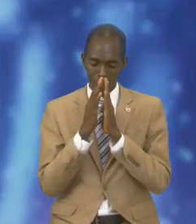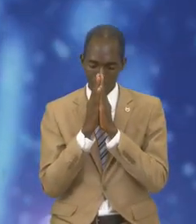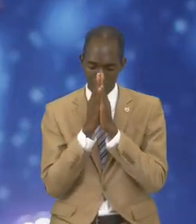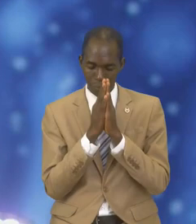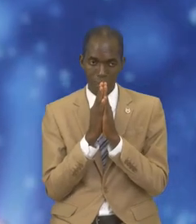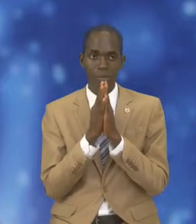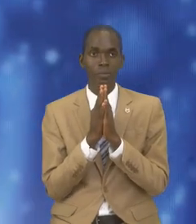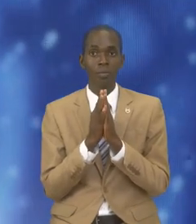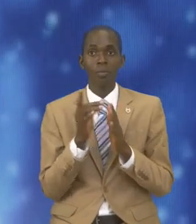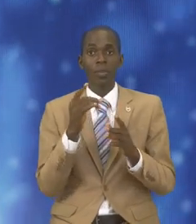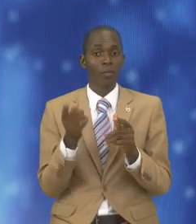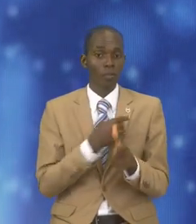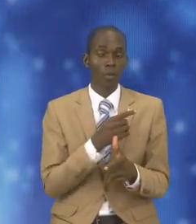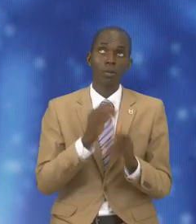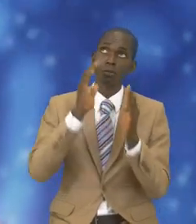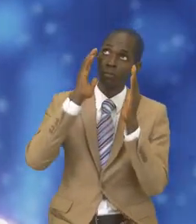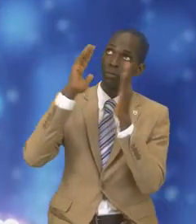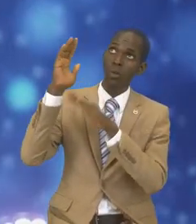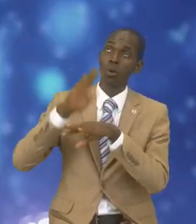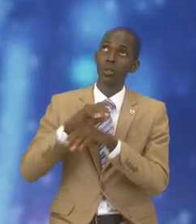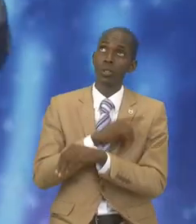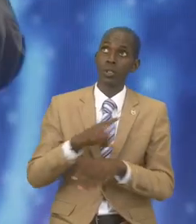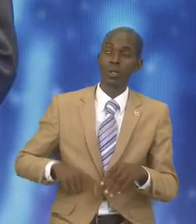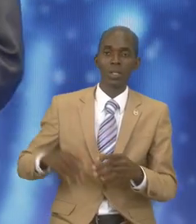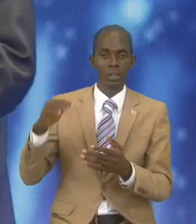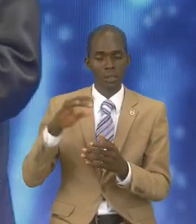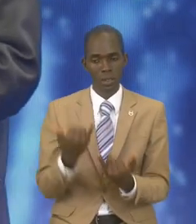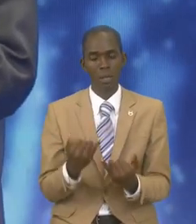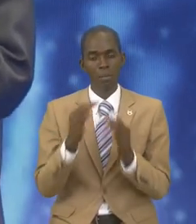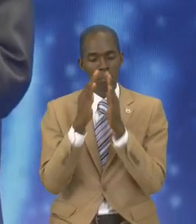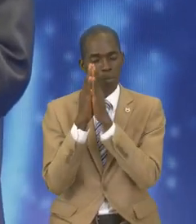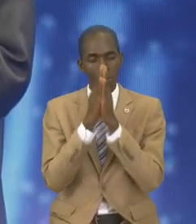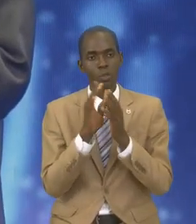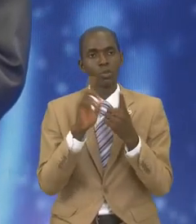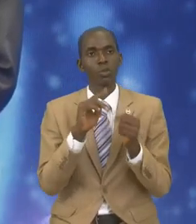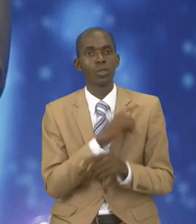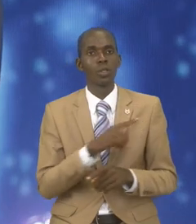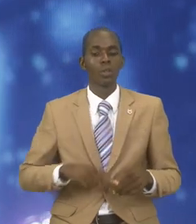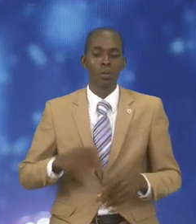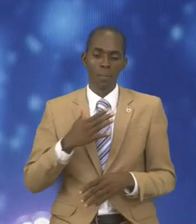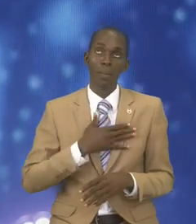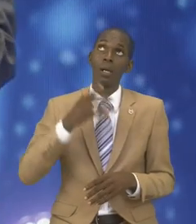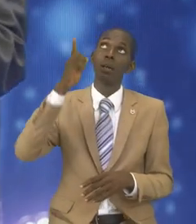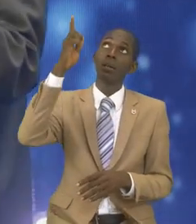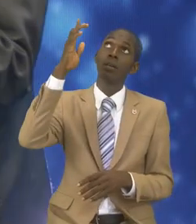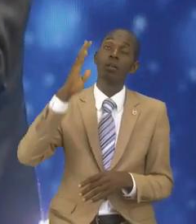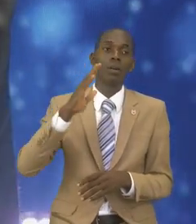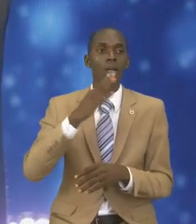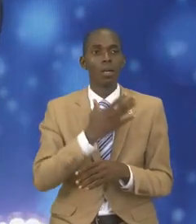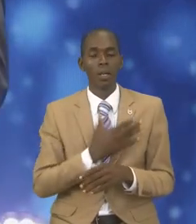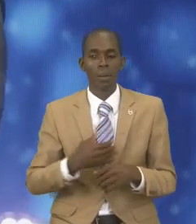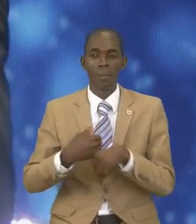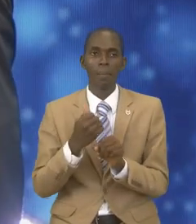He set his face on the Lord and he prayed. And I prayed unto the Lord my God and made